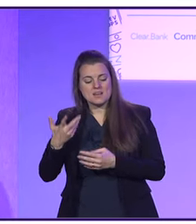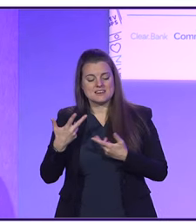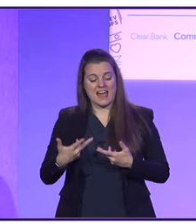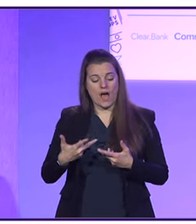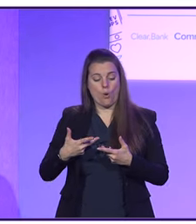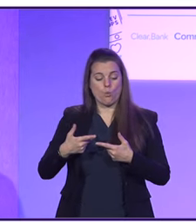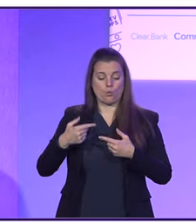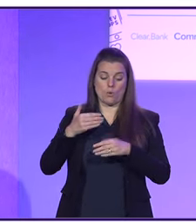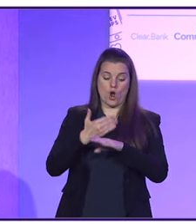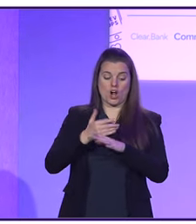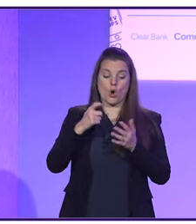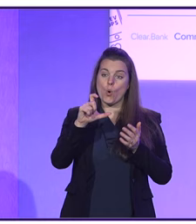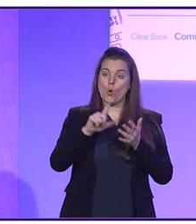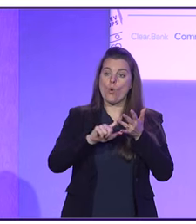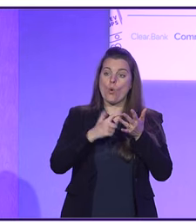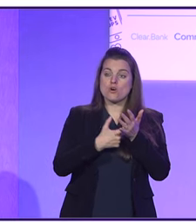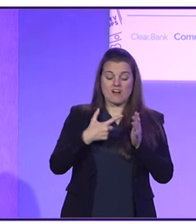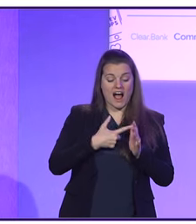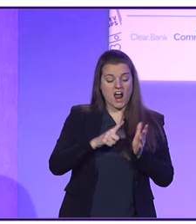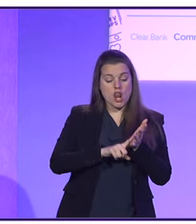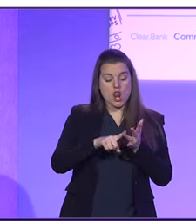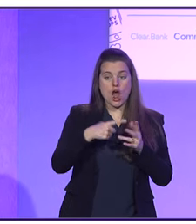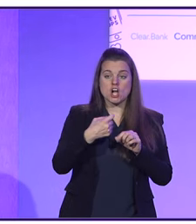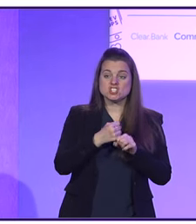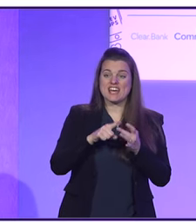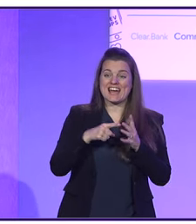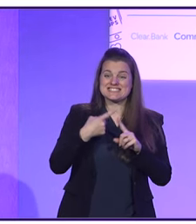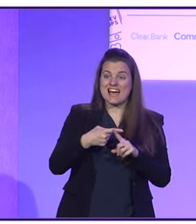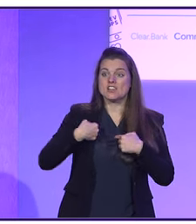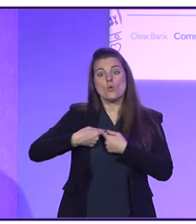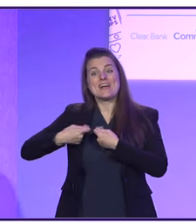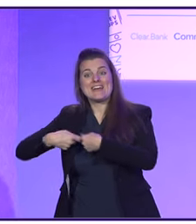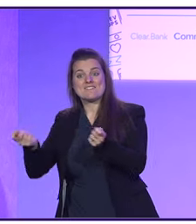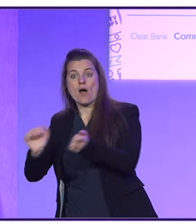out free socks, so the guy stole my free socks line. I was raging as I was walking up.